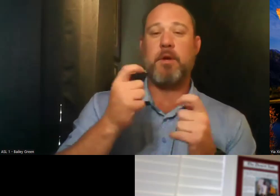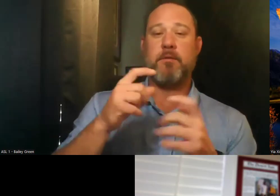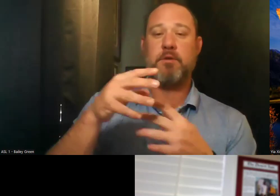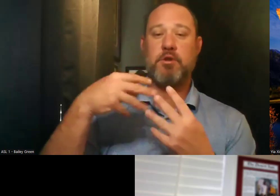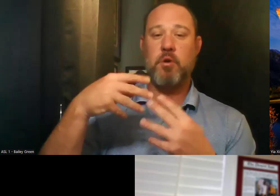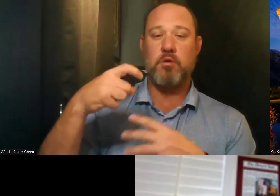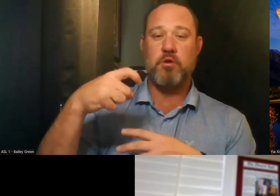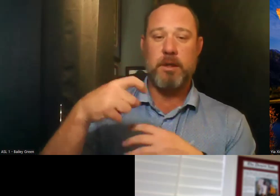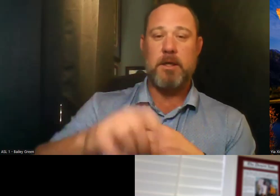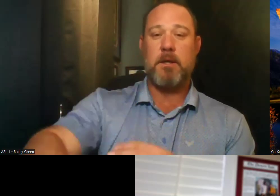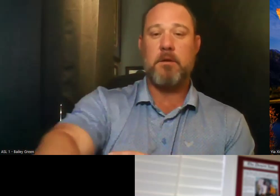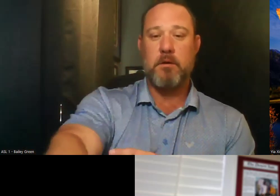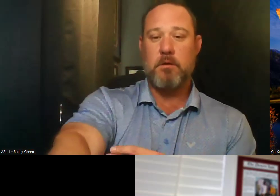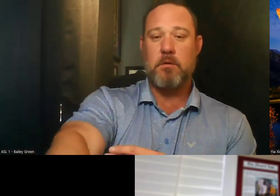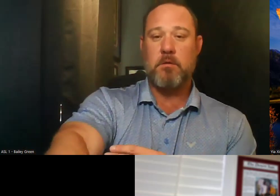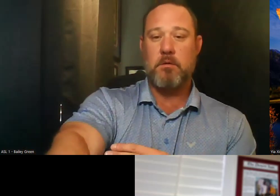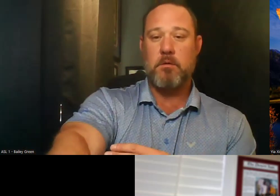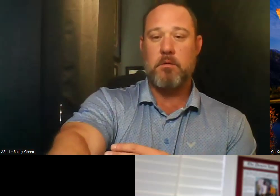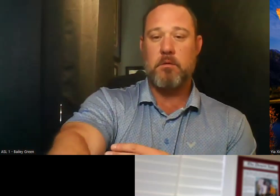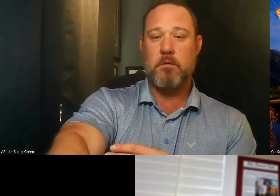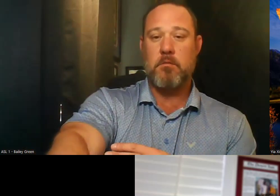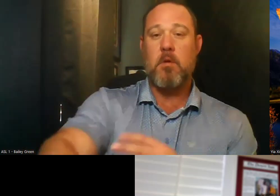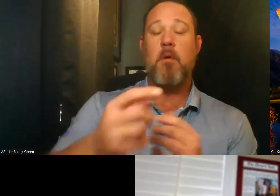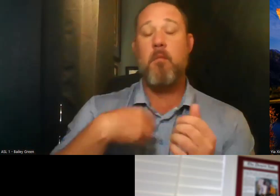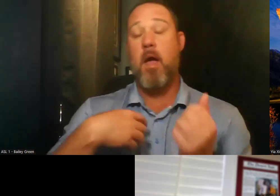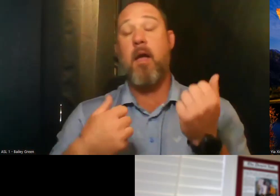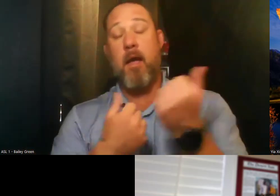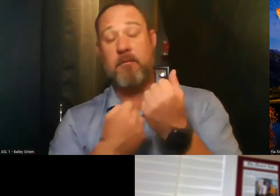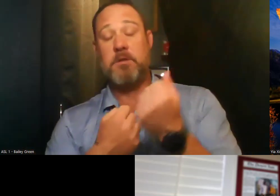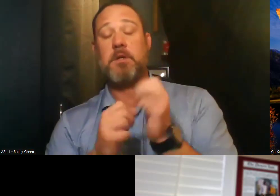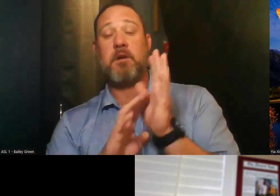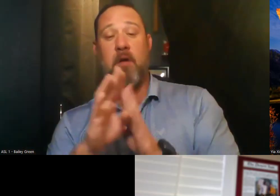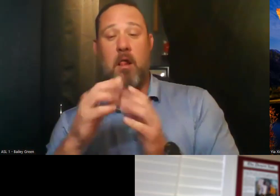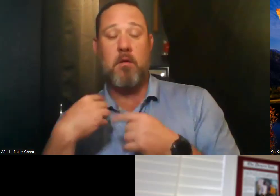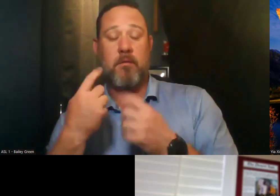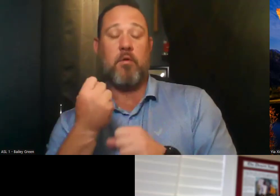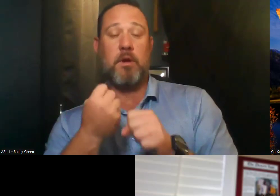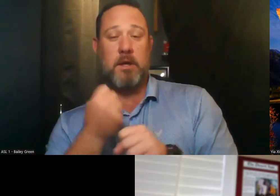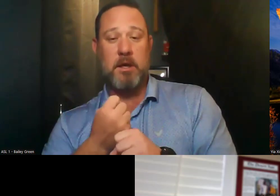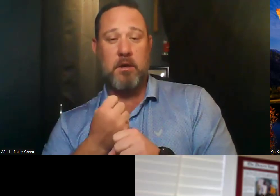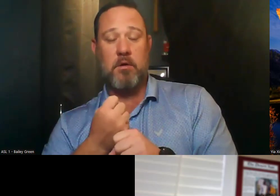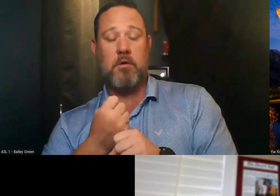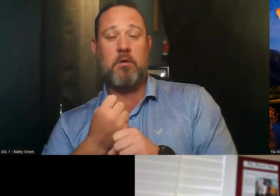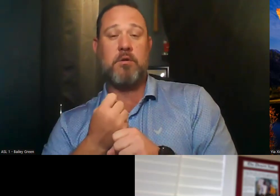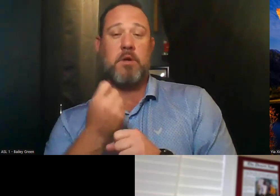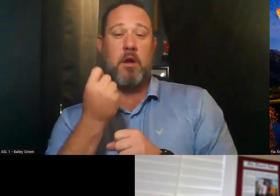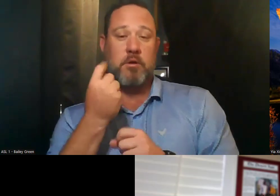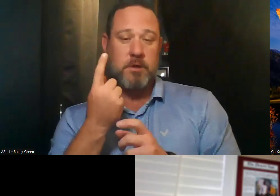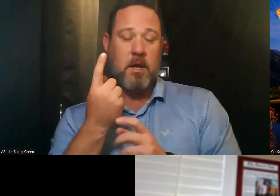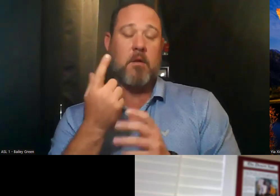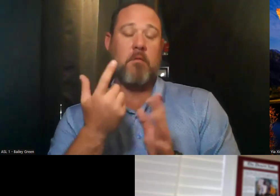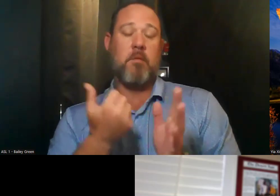need. But as my advocacy has developed over the last couple of years, I've understood that to